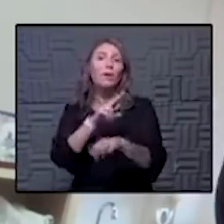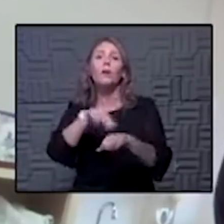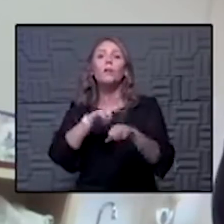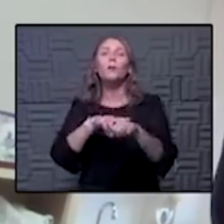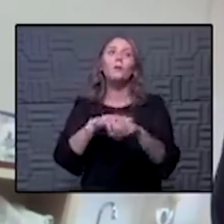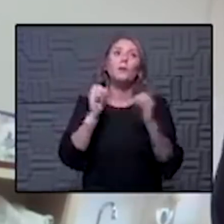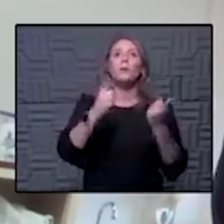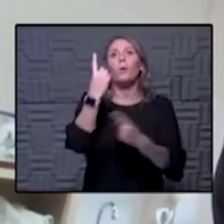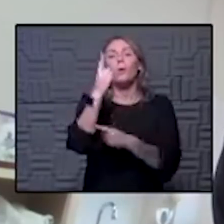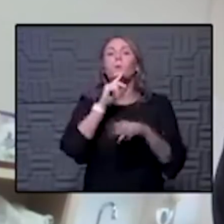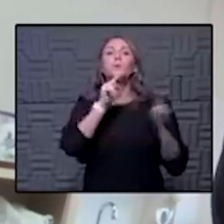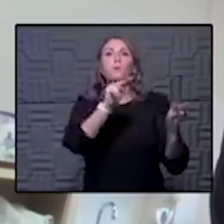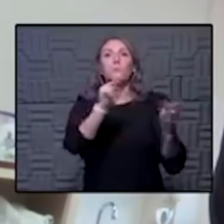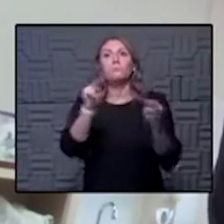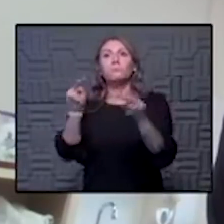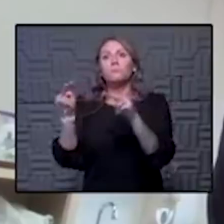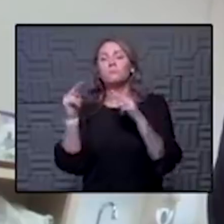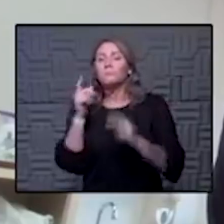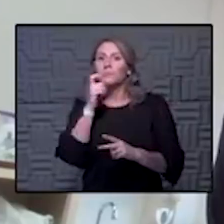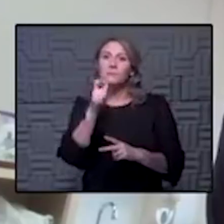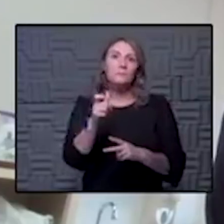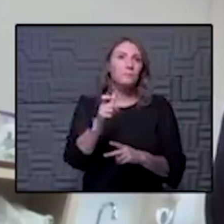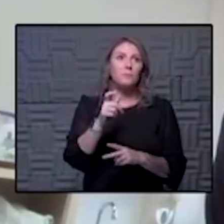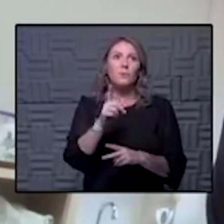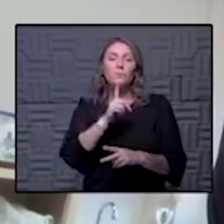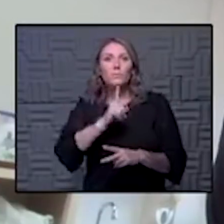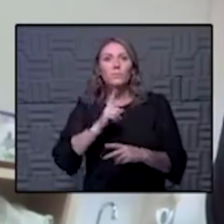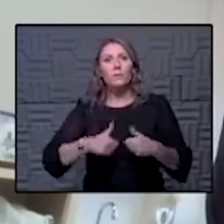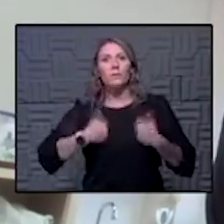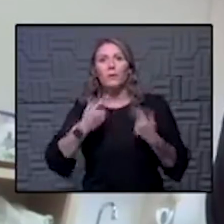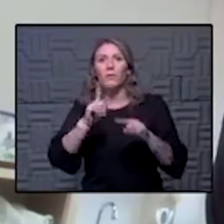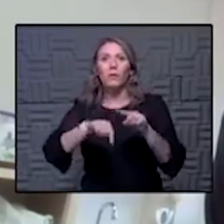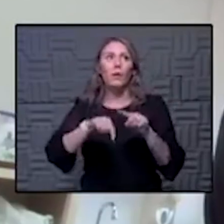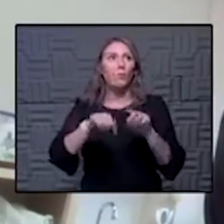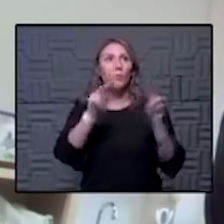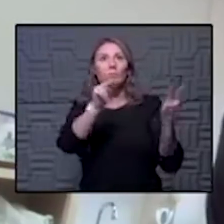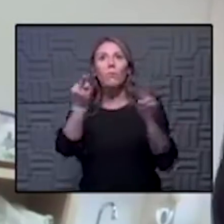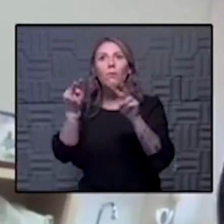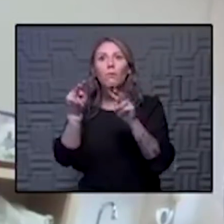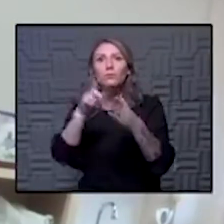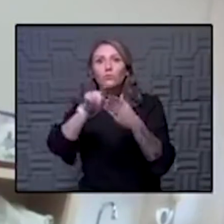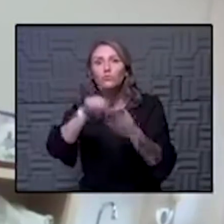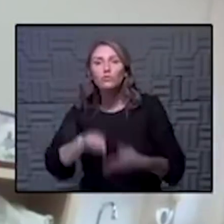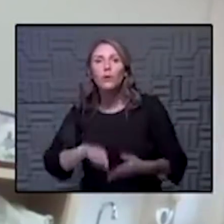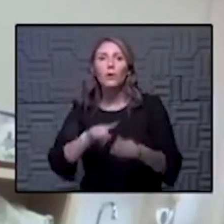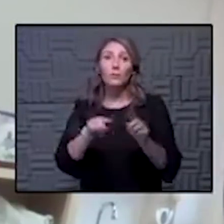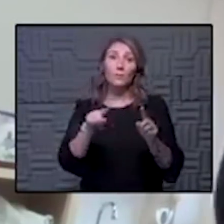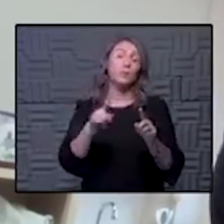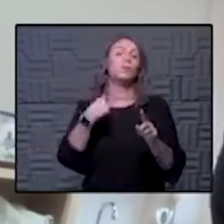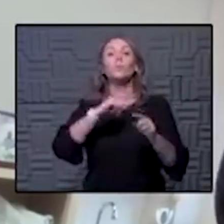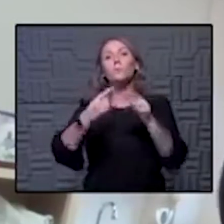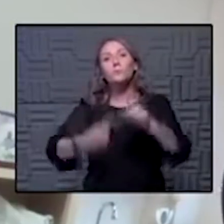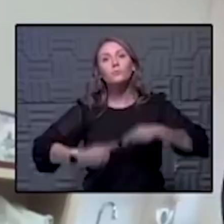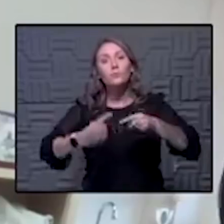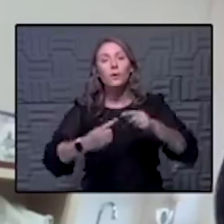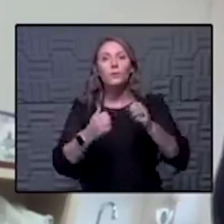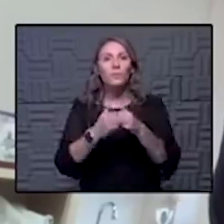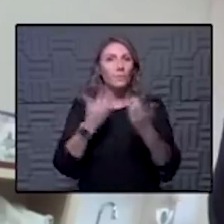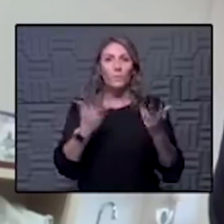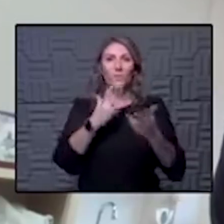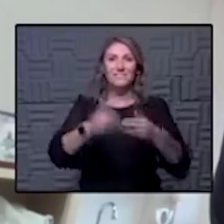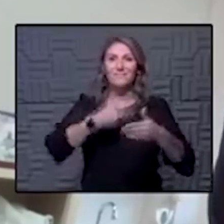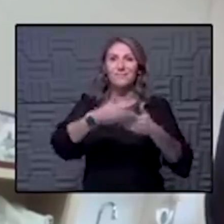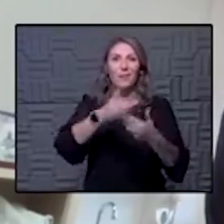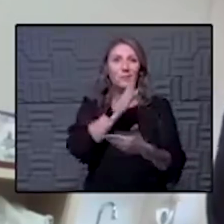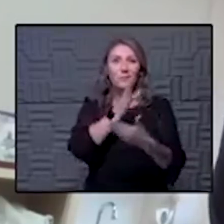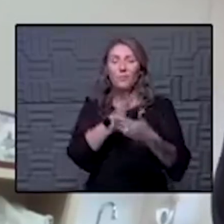checking. It's just not practical to go out and check. So that's kind of where we're at. We're struggling with what the next intervention will